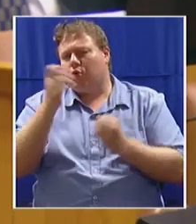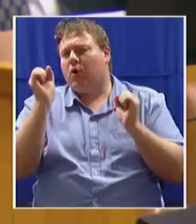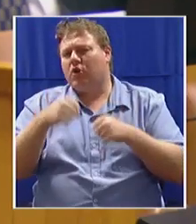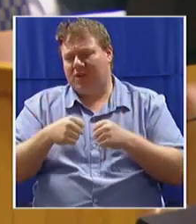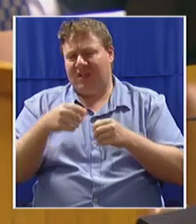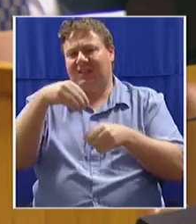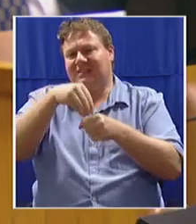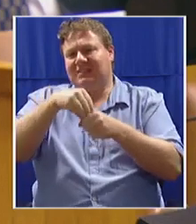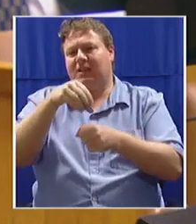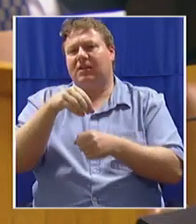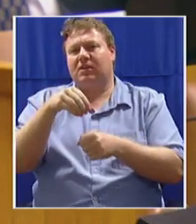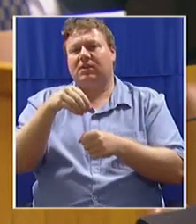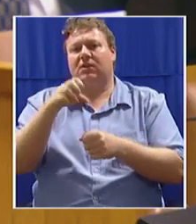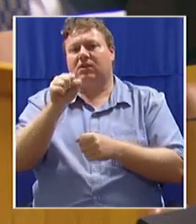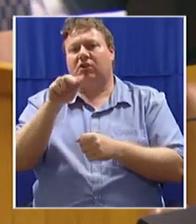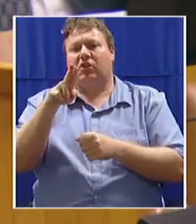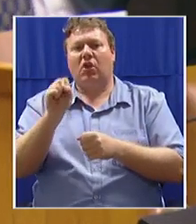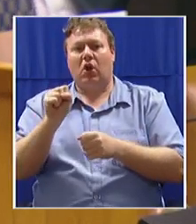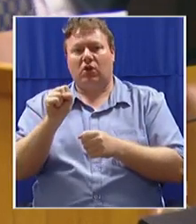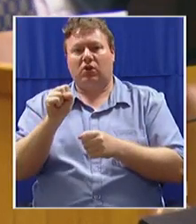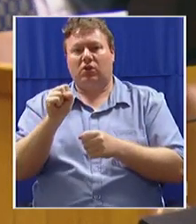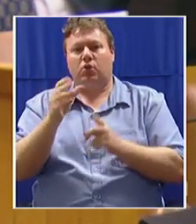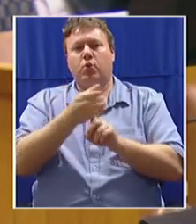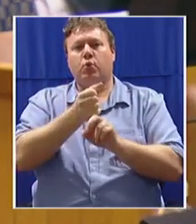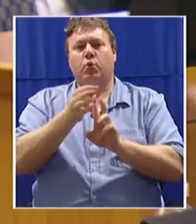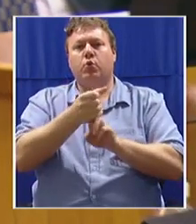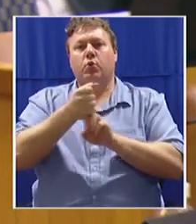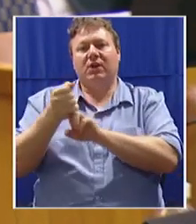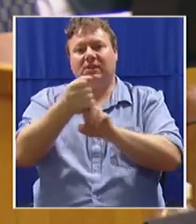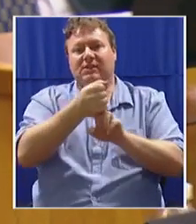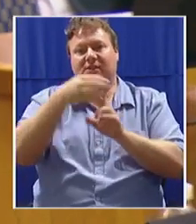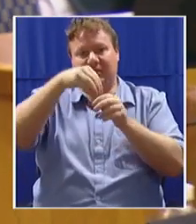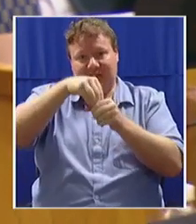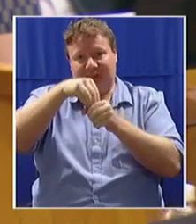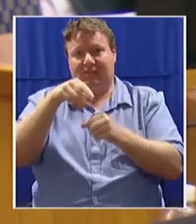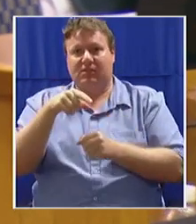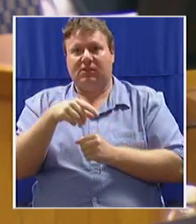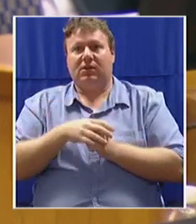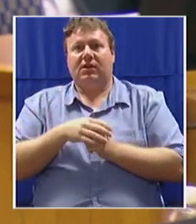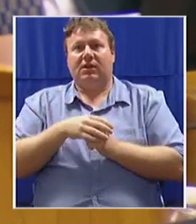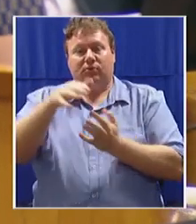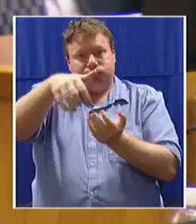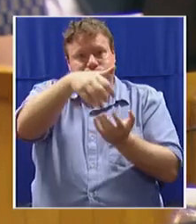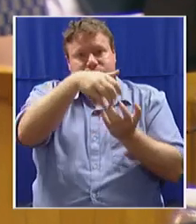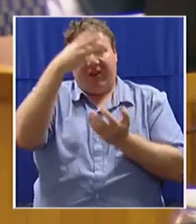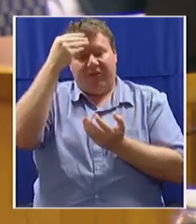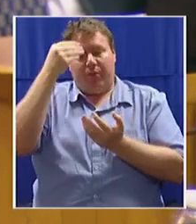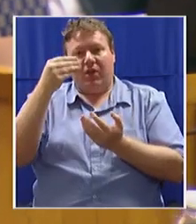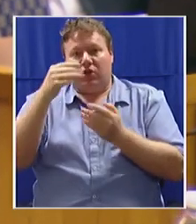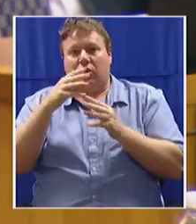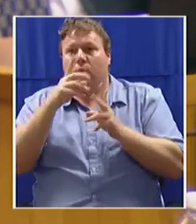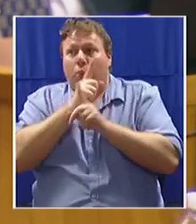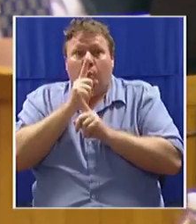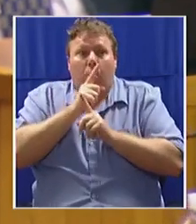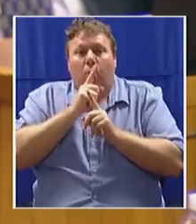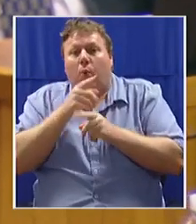SARS which collected intelligence using covert means, would, according